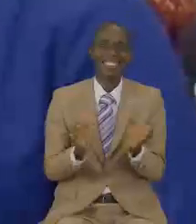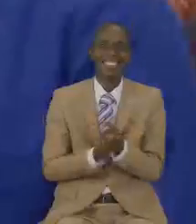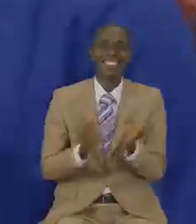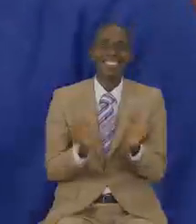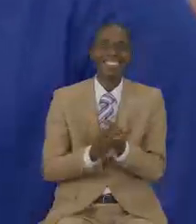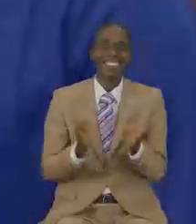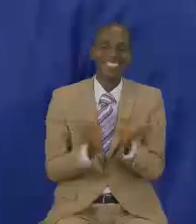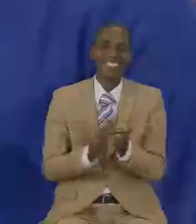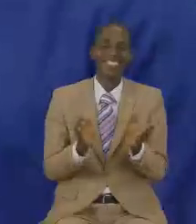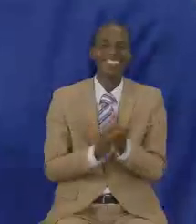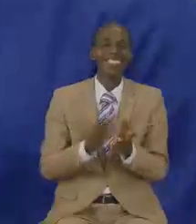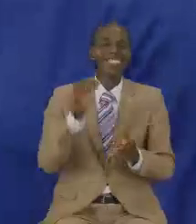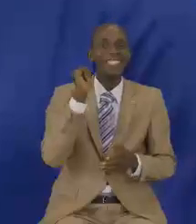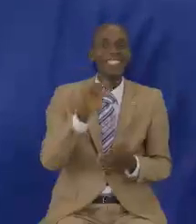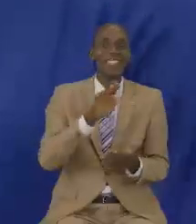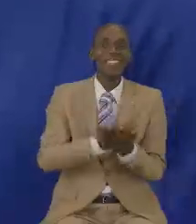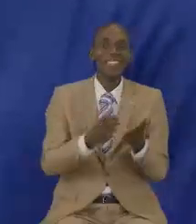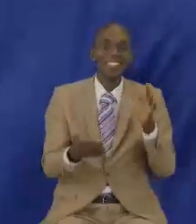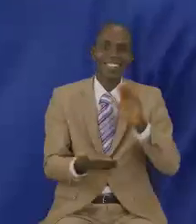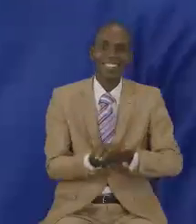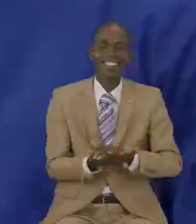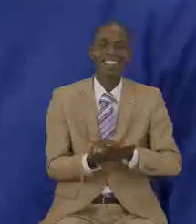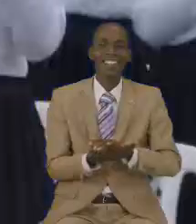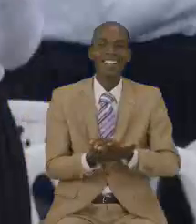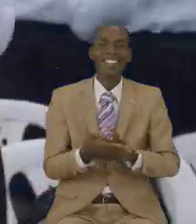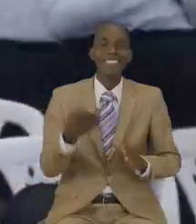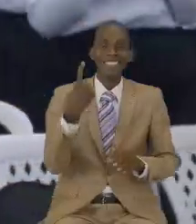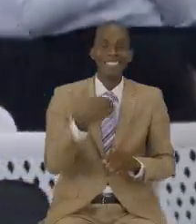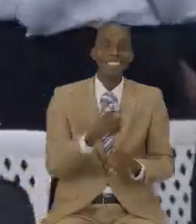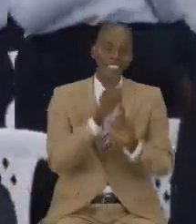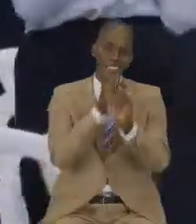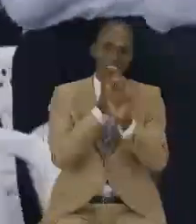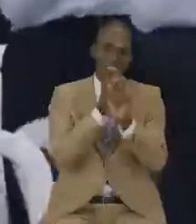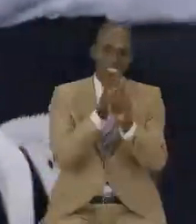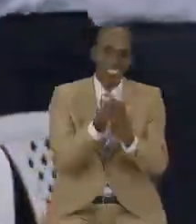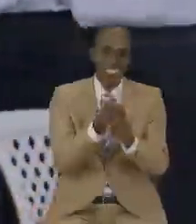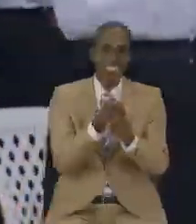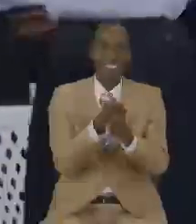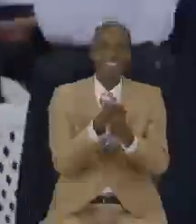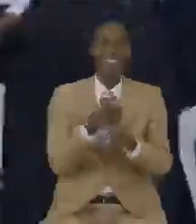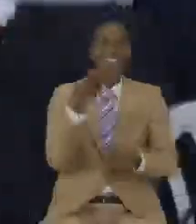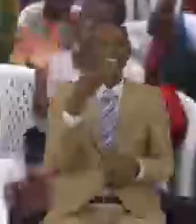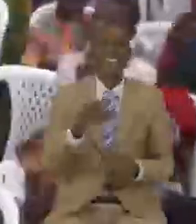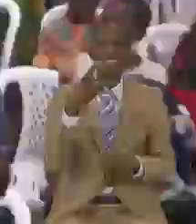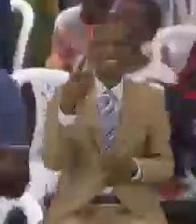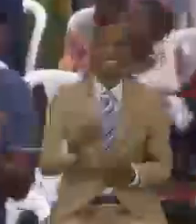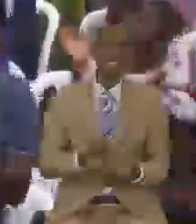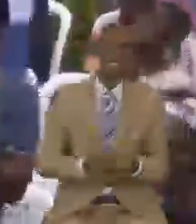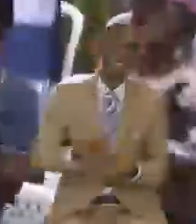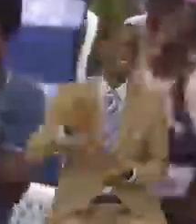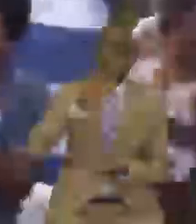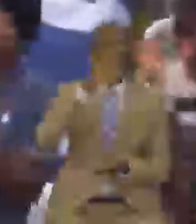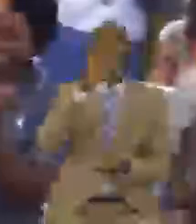you became the gift of a glorious